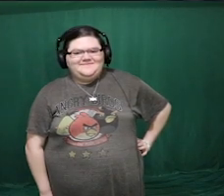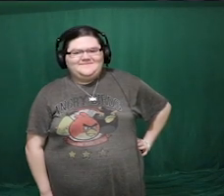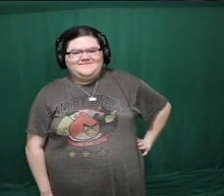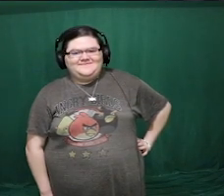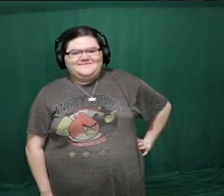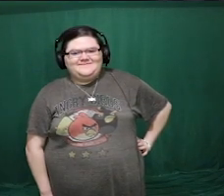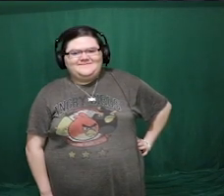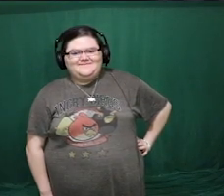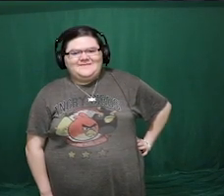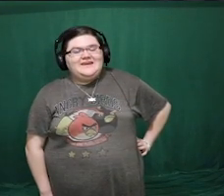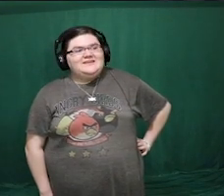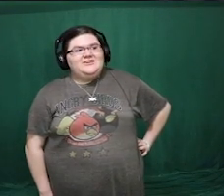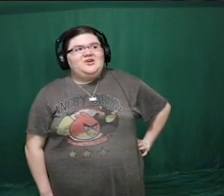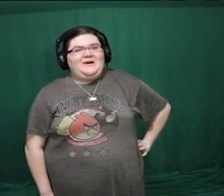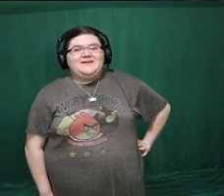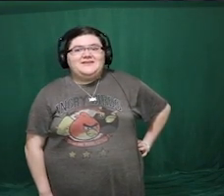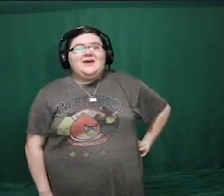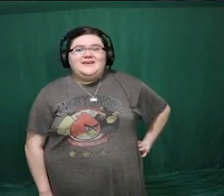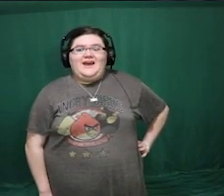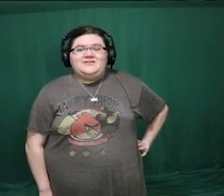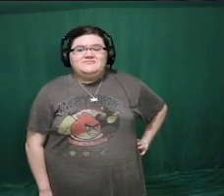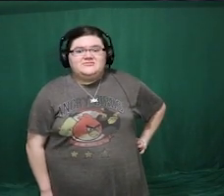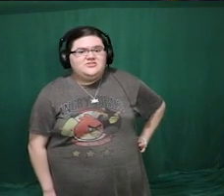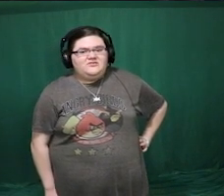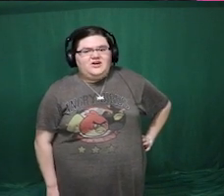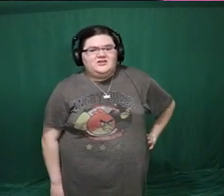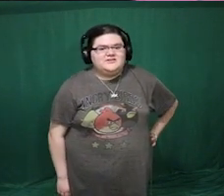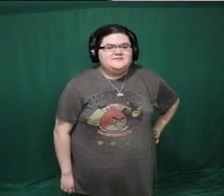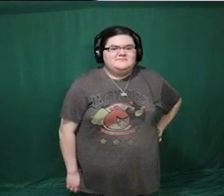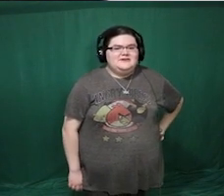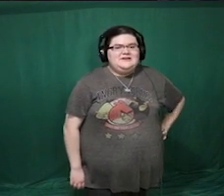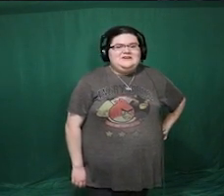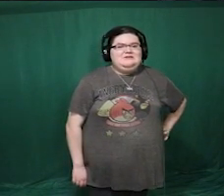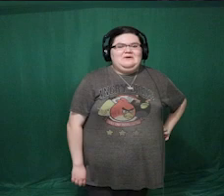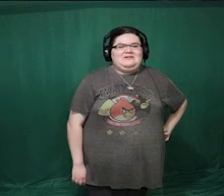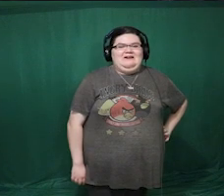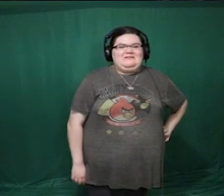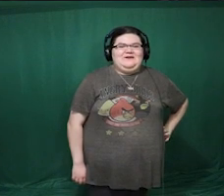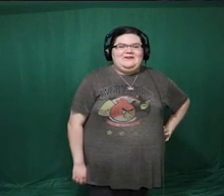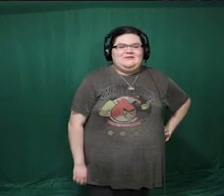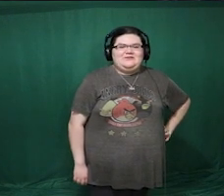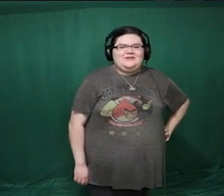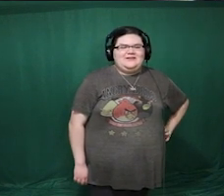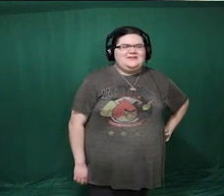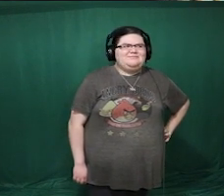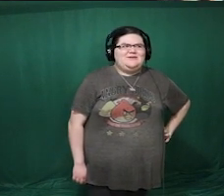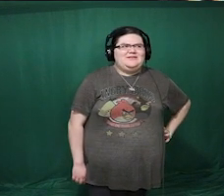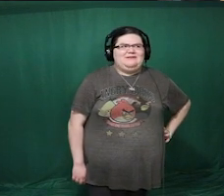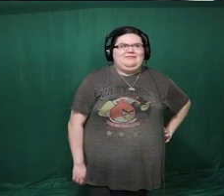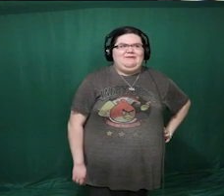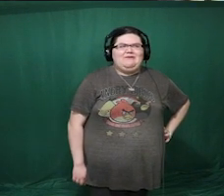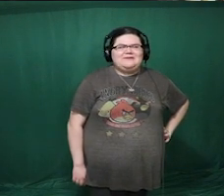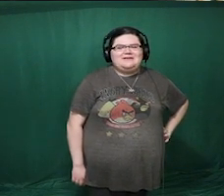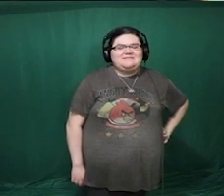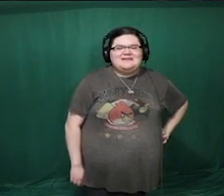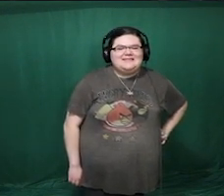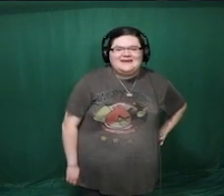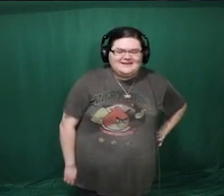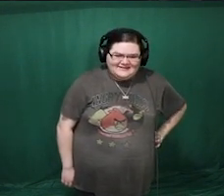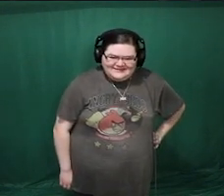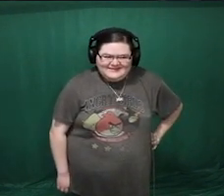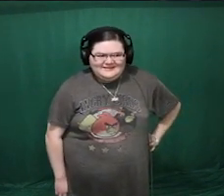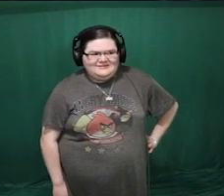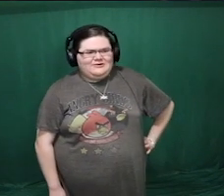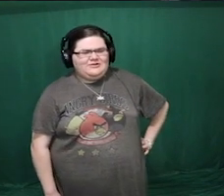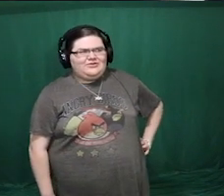we're stinking. Big time stink. You know, back in the day, yeah. You're not wrong. You are not wrong, or you'd only be on like four or something like